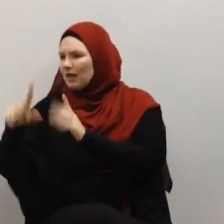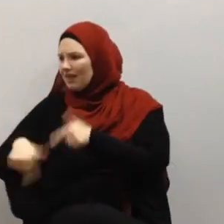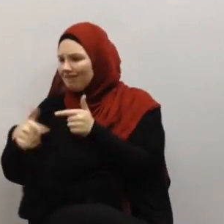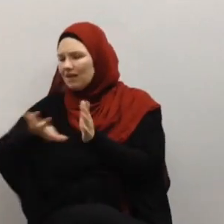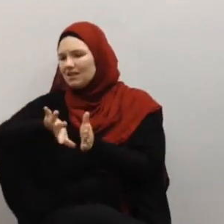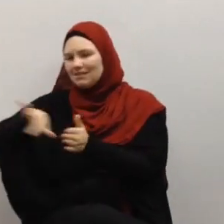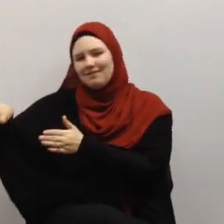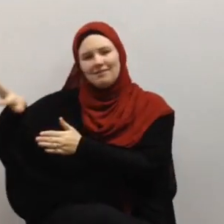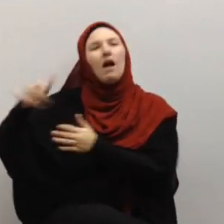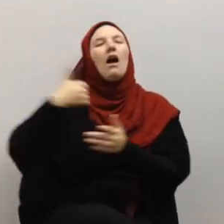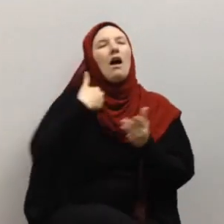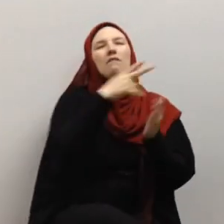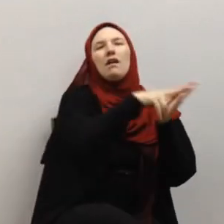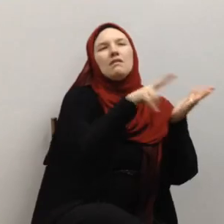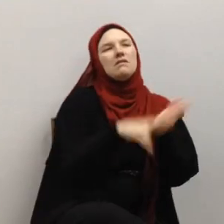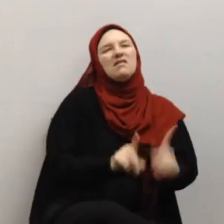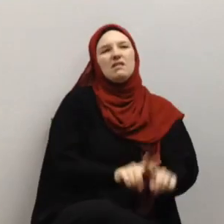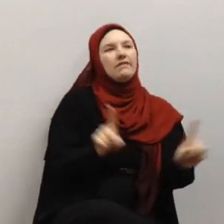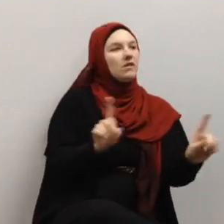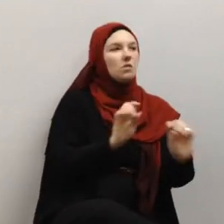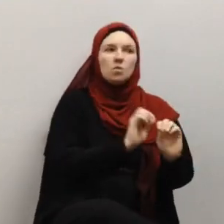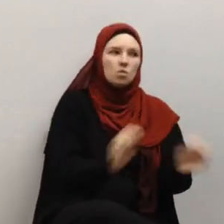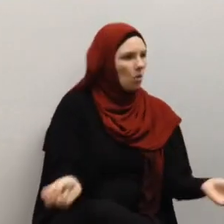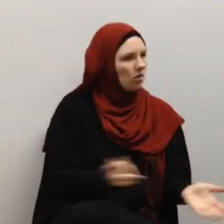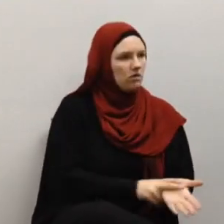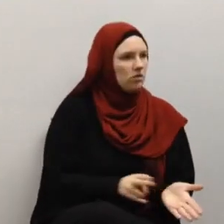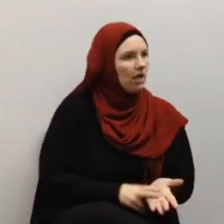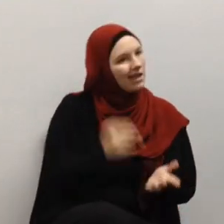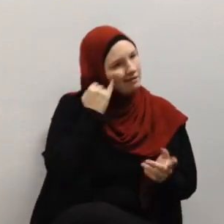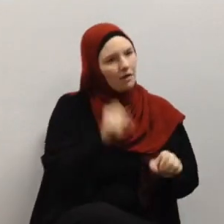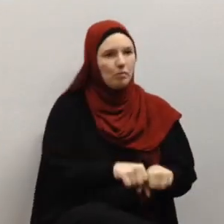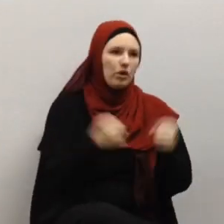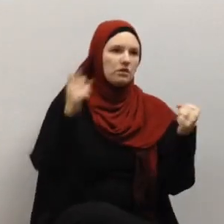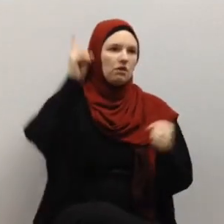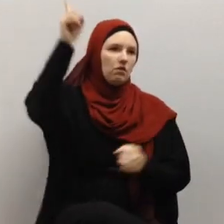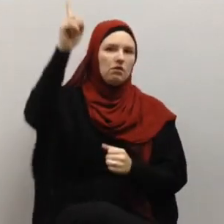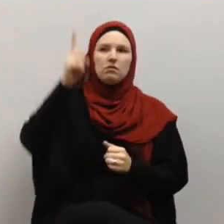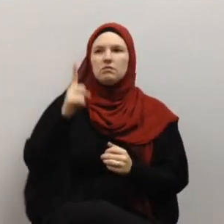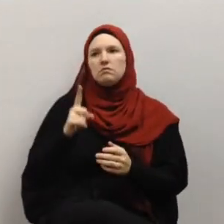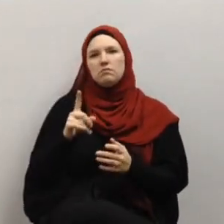is no contract if it violates Allah's ruling.